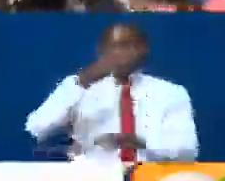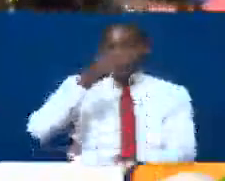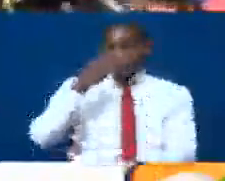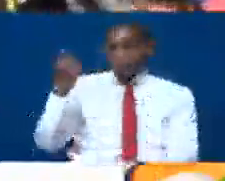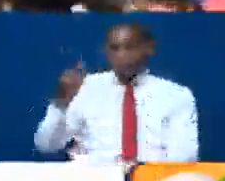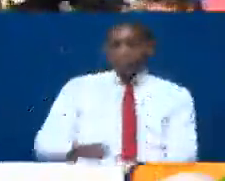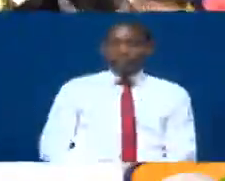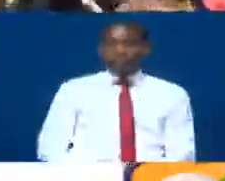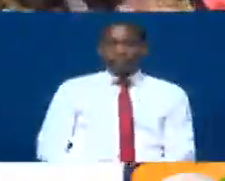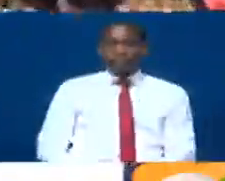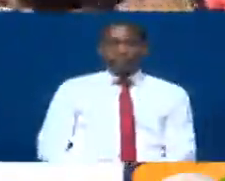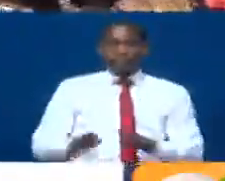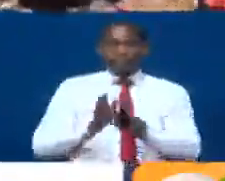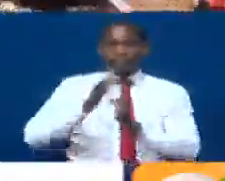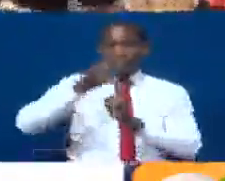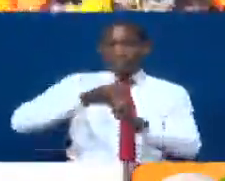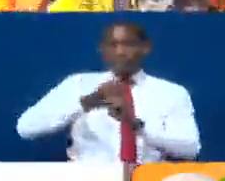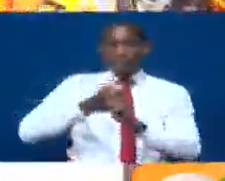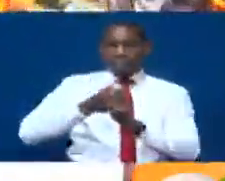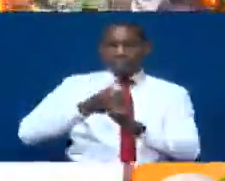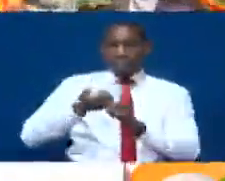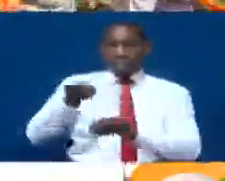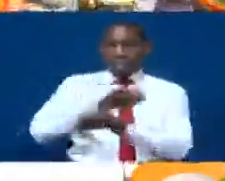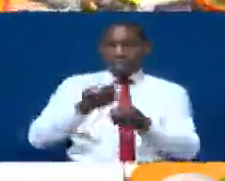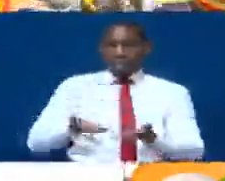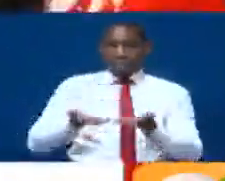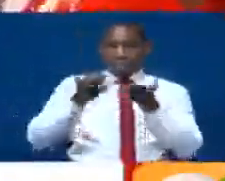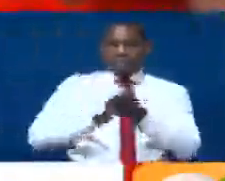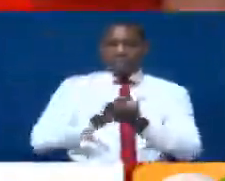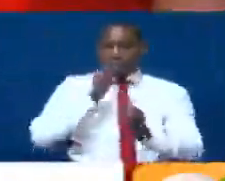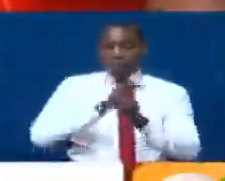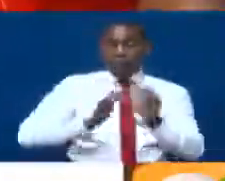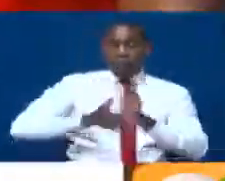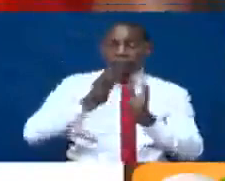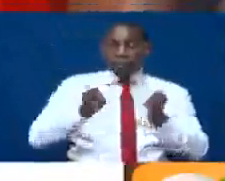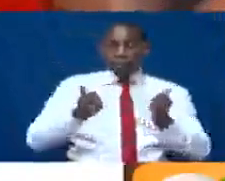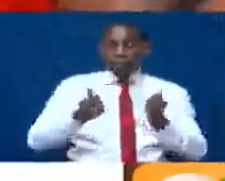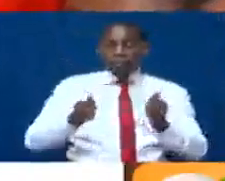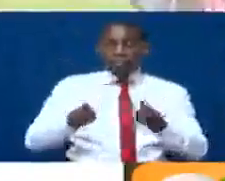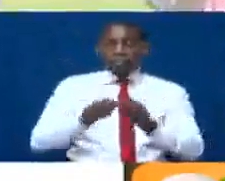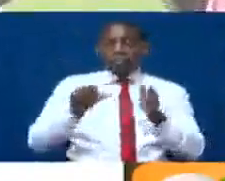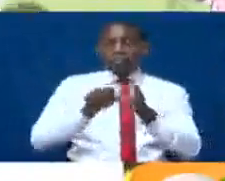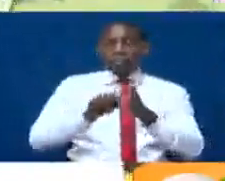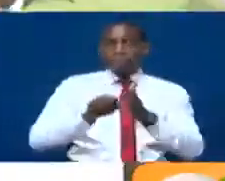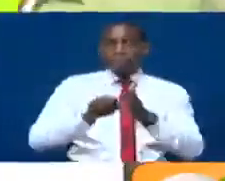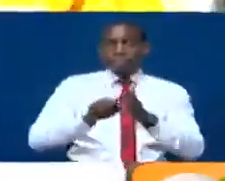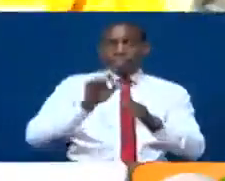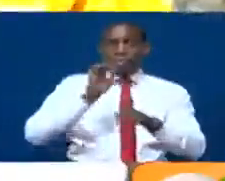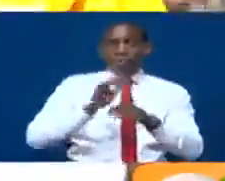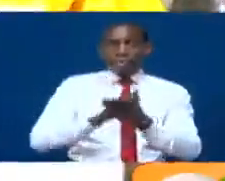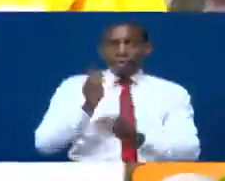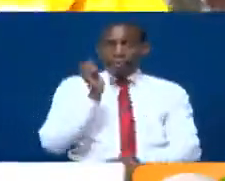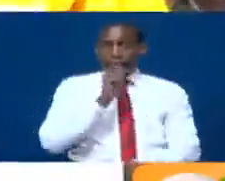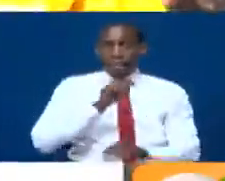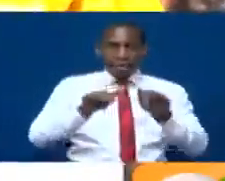And as part of the bottom-up economic model, he promised a quick and lasting solution for the headache that has become Miraa farming.